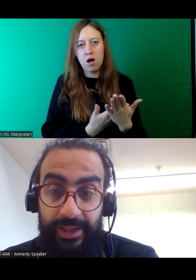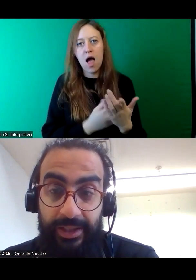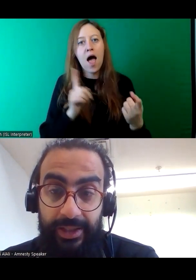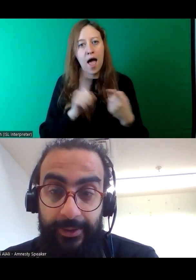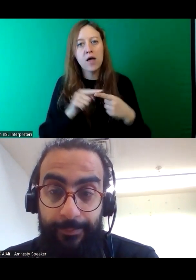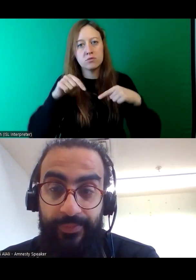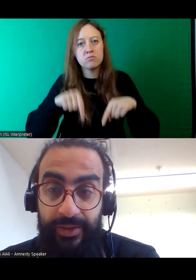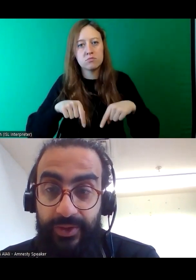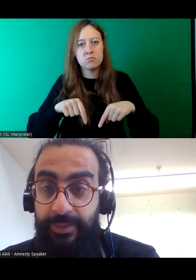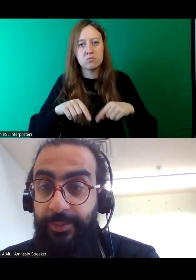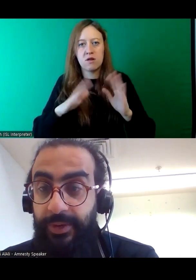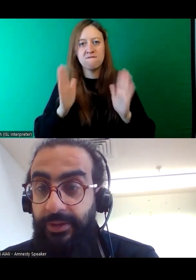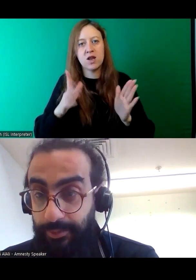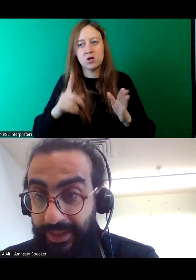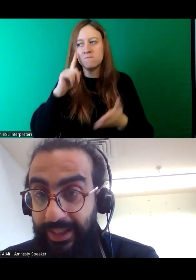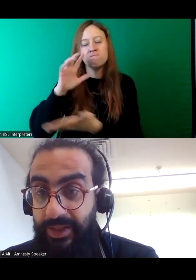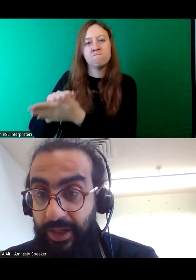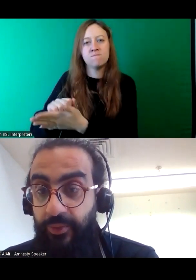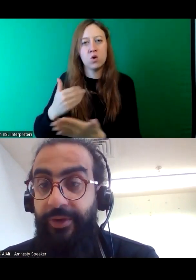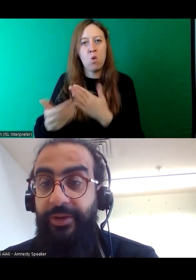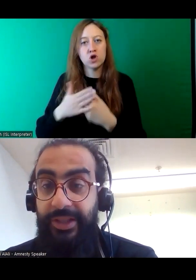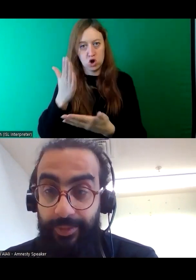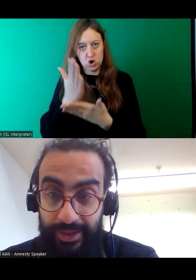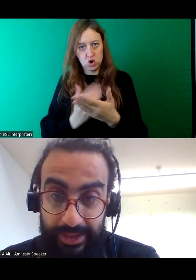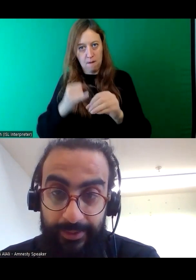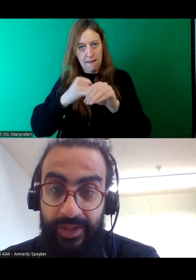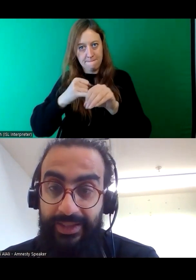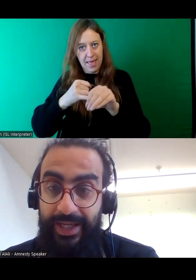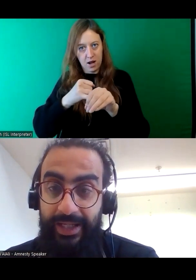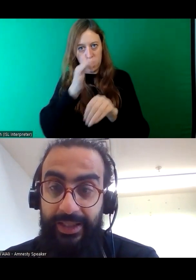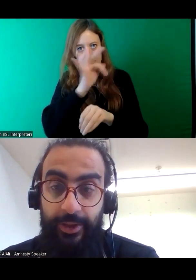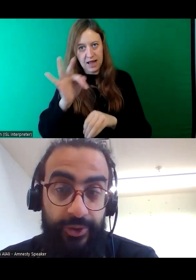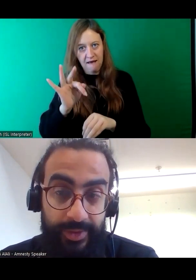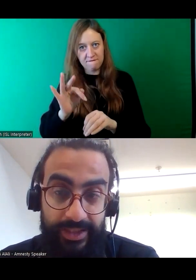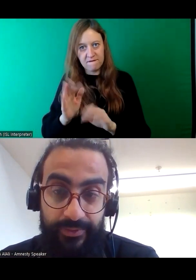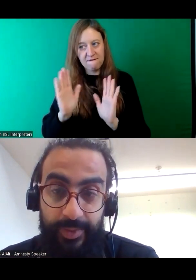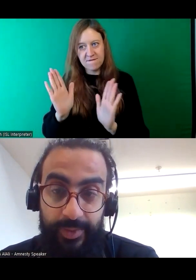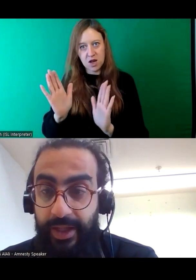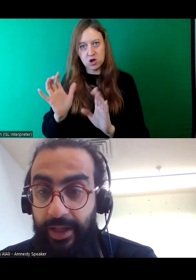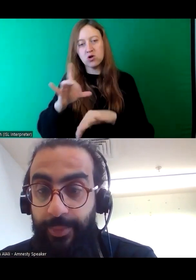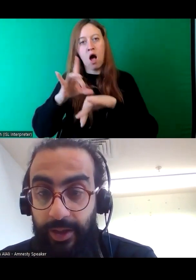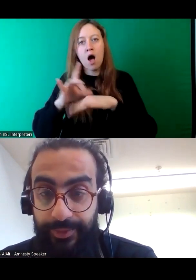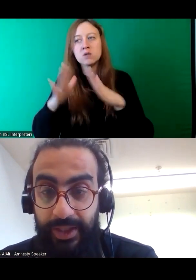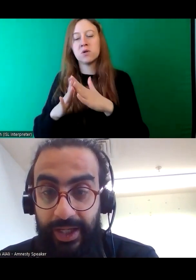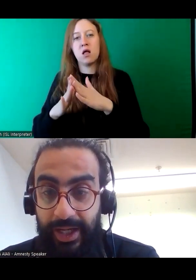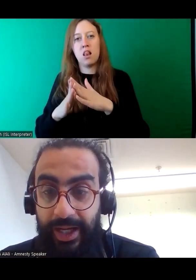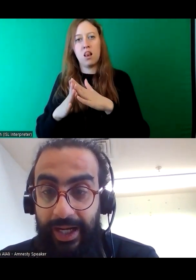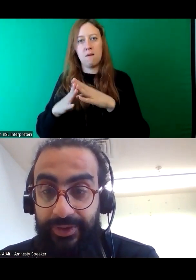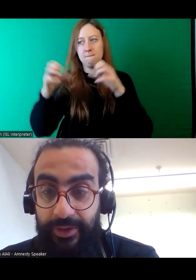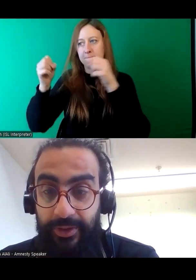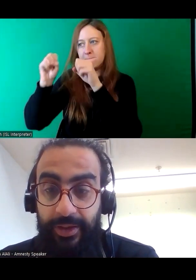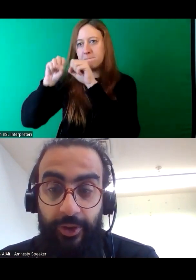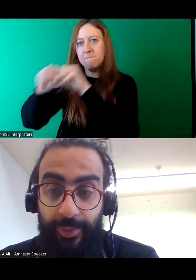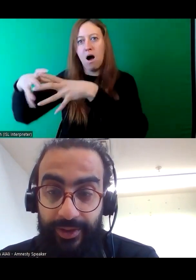that some medical staff were deliberately attacked, hospitals have been bombed,